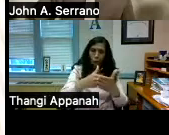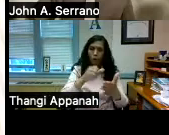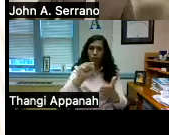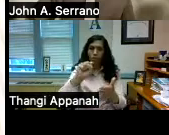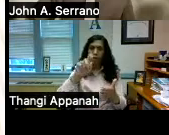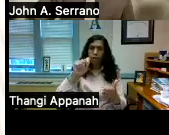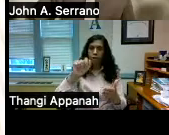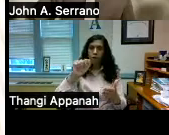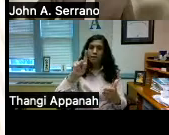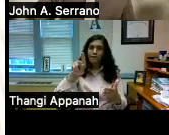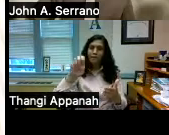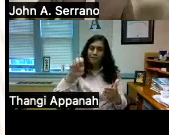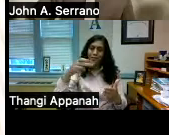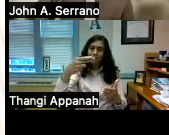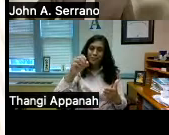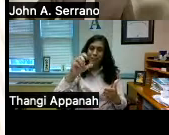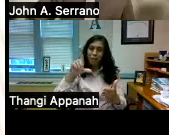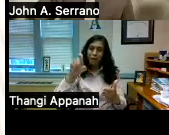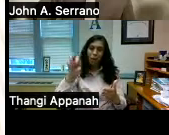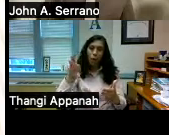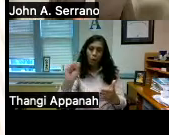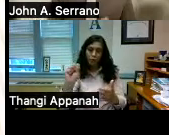So the whole process needs to